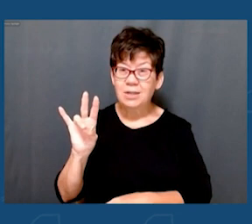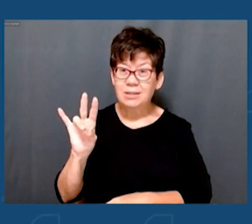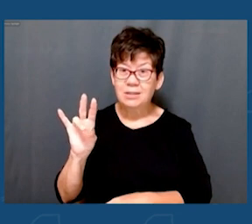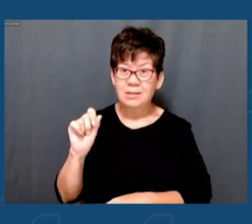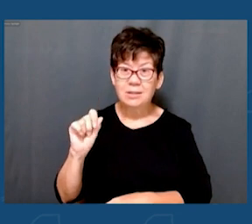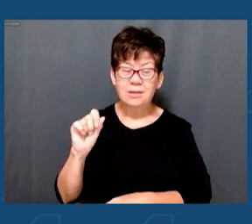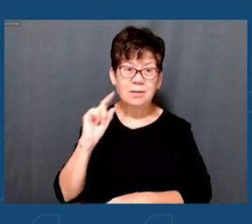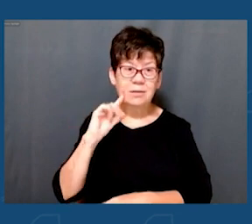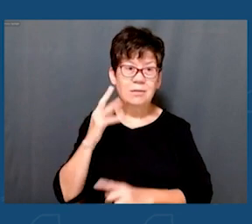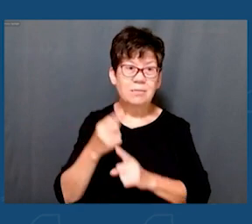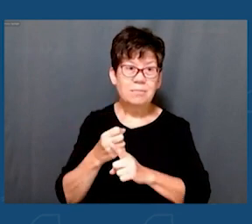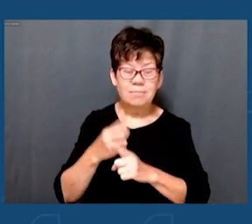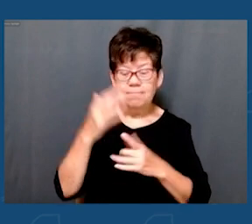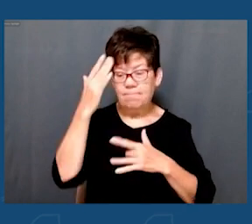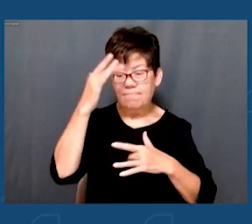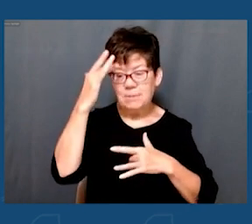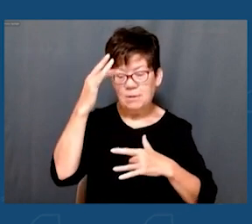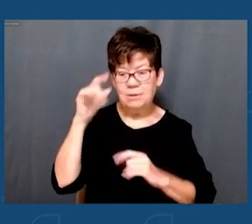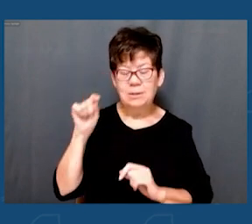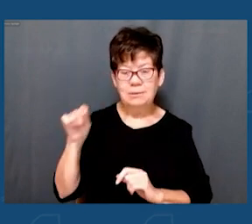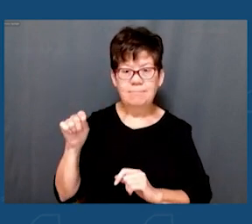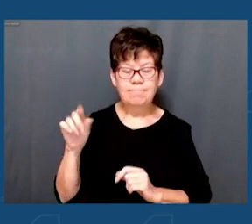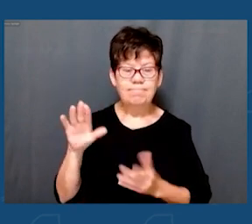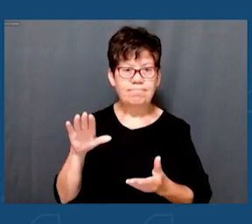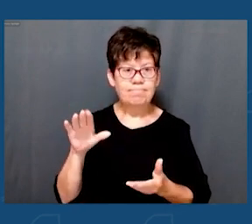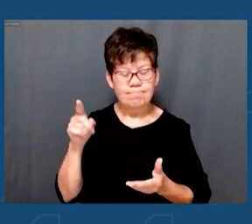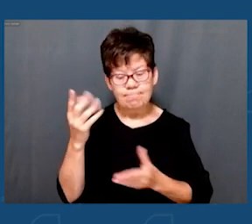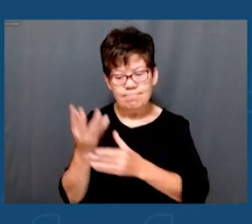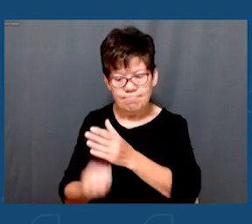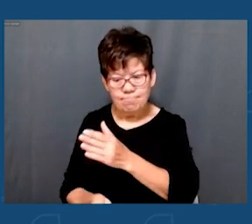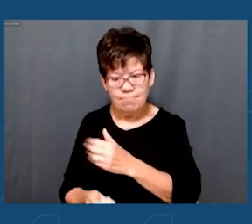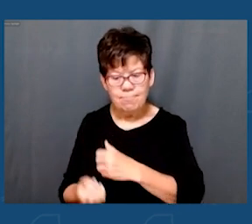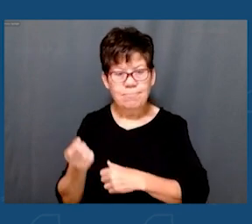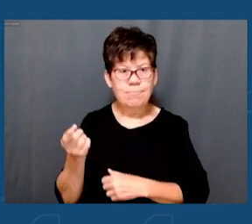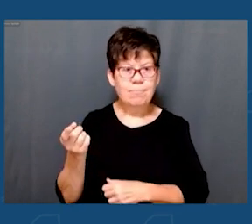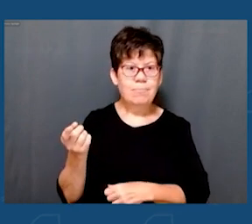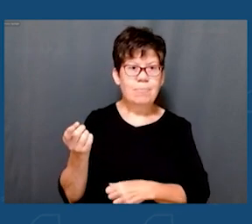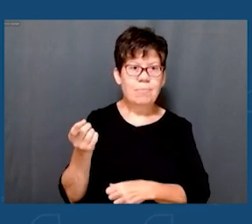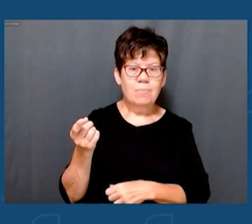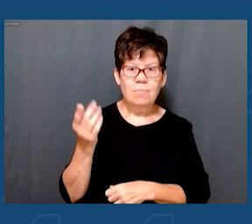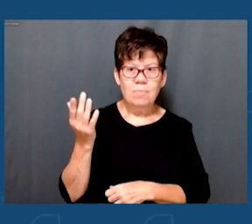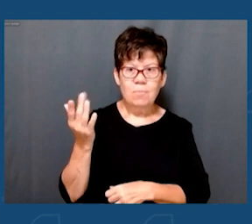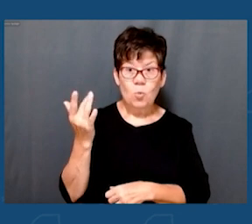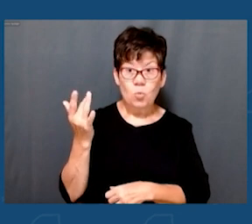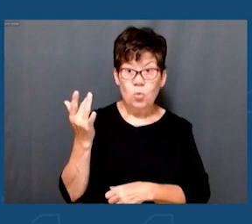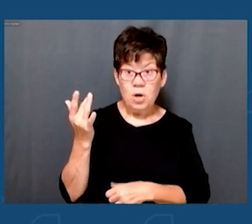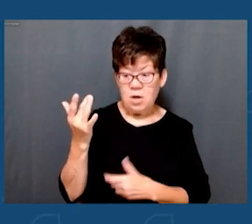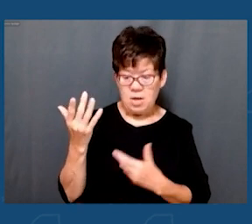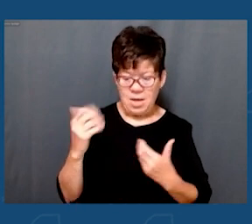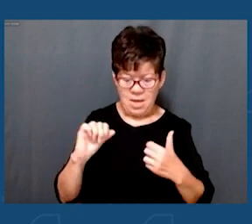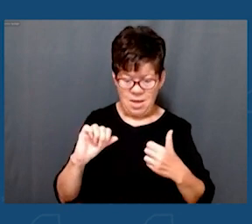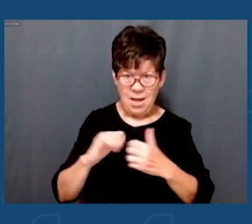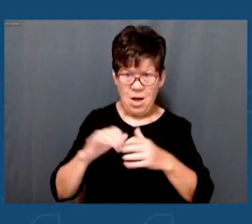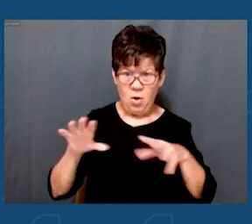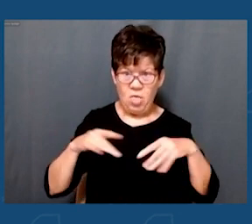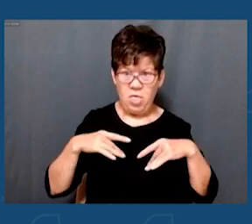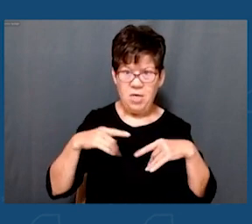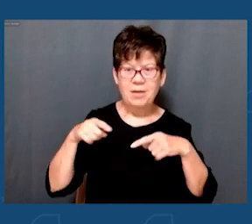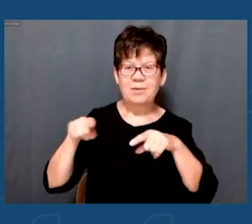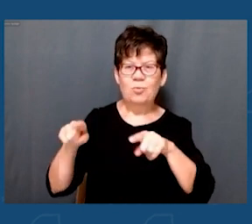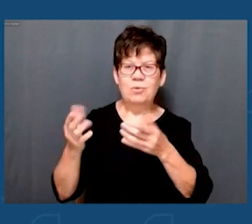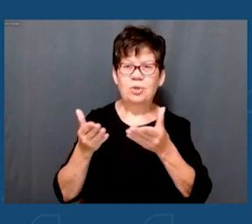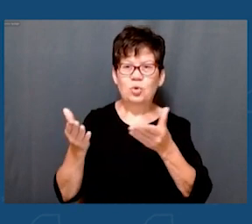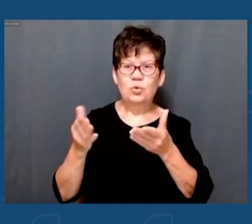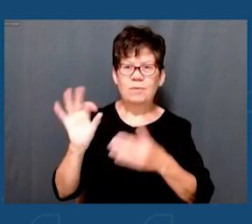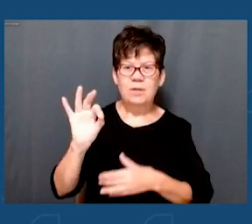contracted from serving at the site of 9/11. So while we're going through this